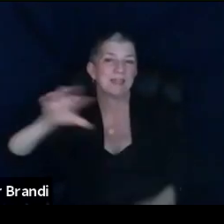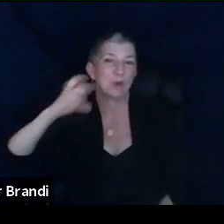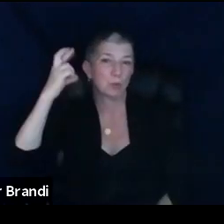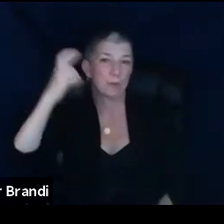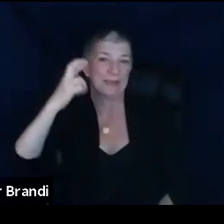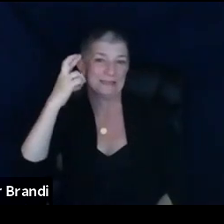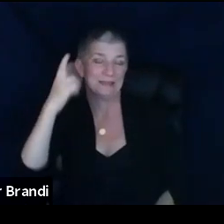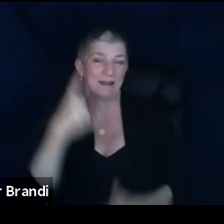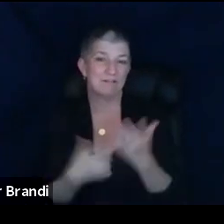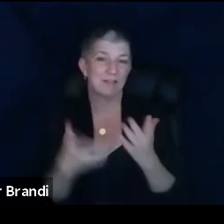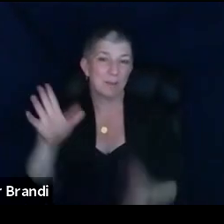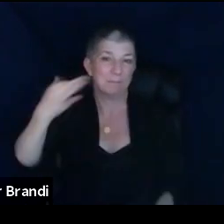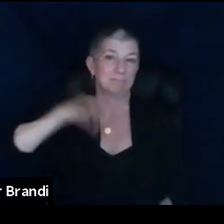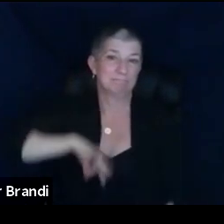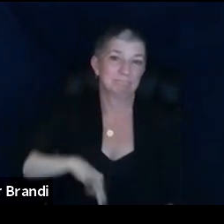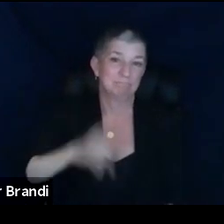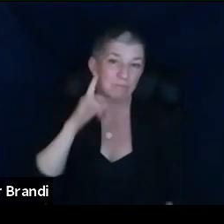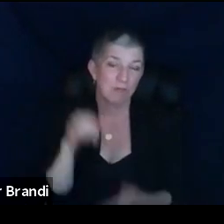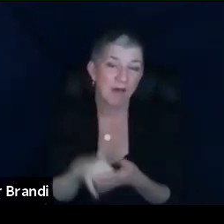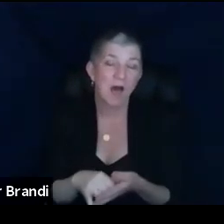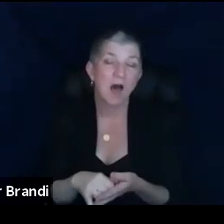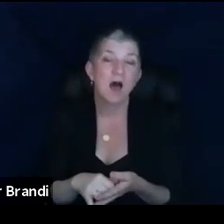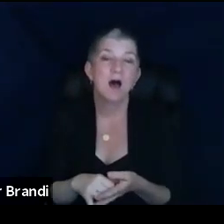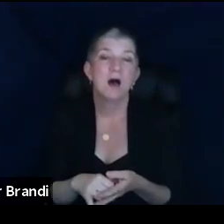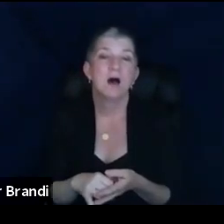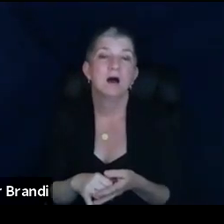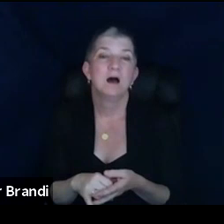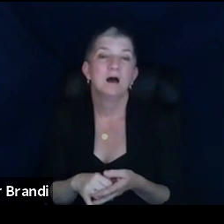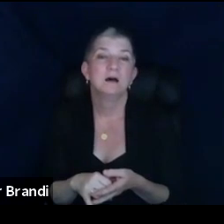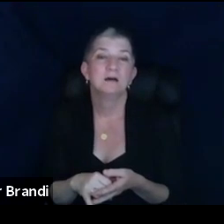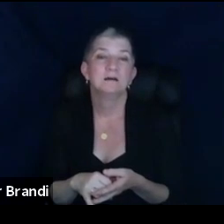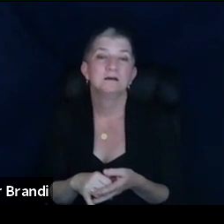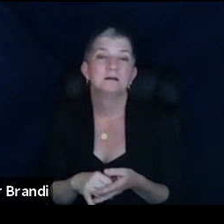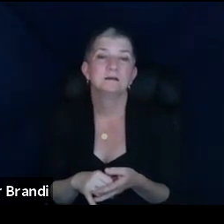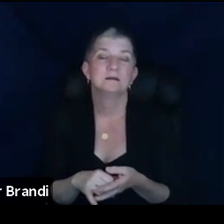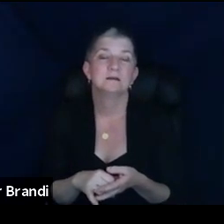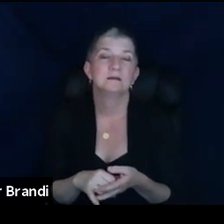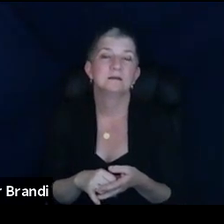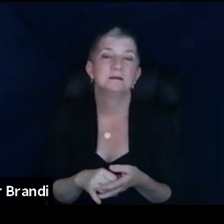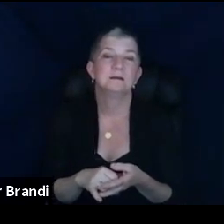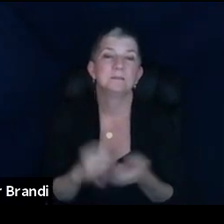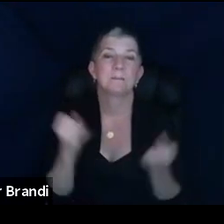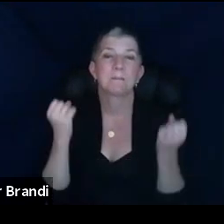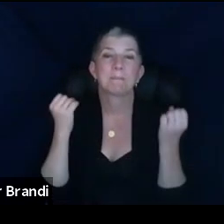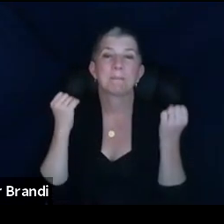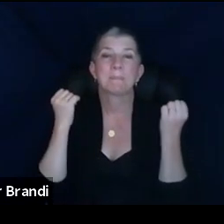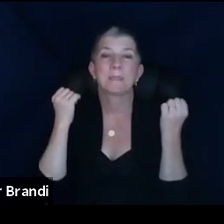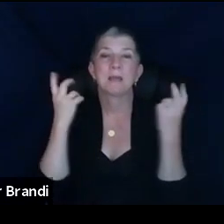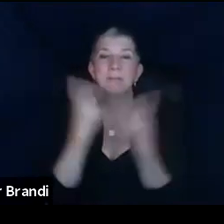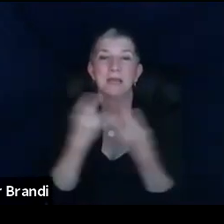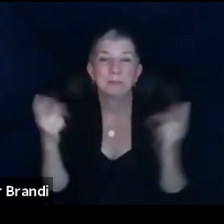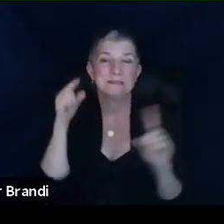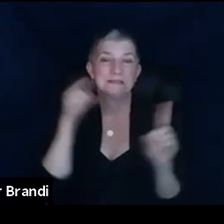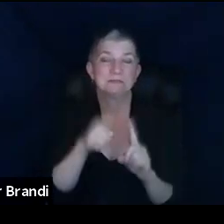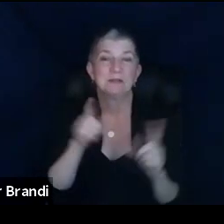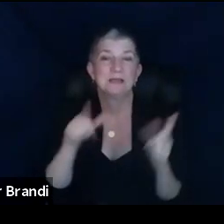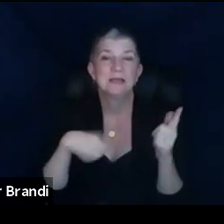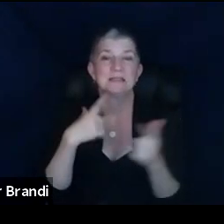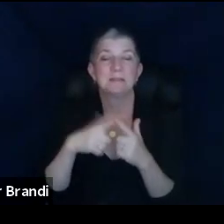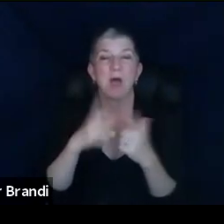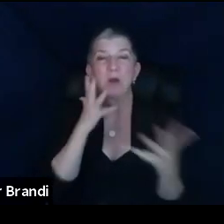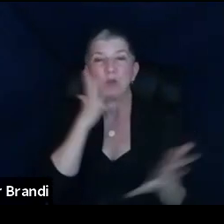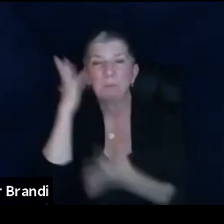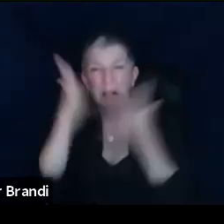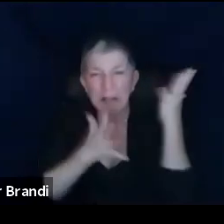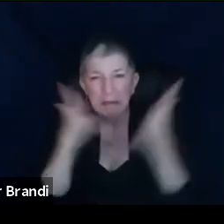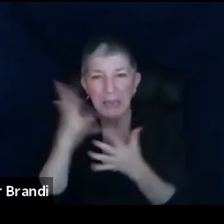they get out of it, because there's like a lot of reasons comes down to the degradation, the humiliation,